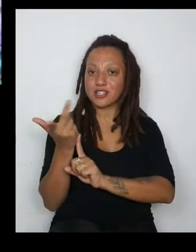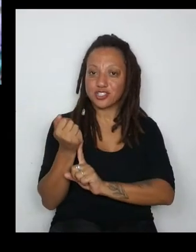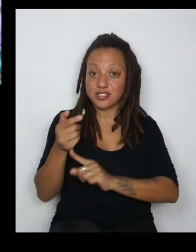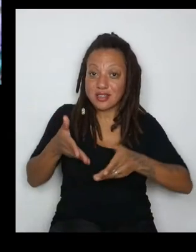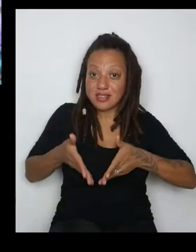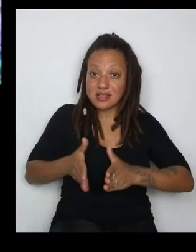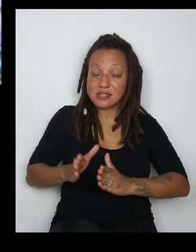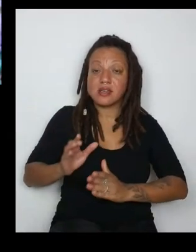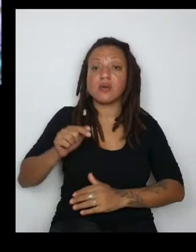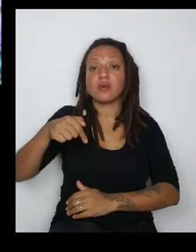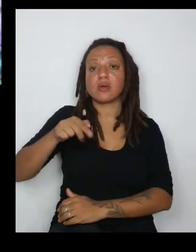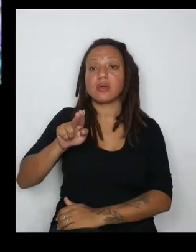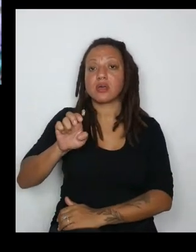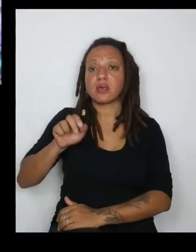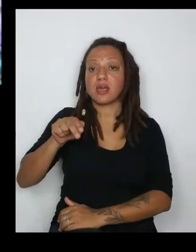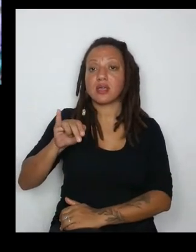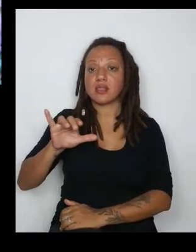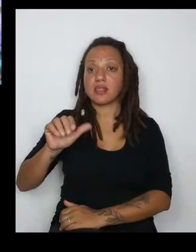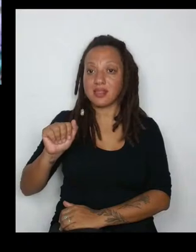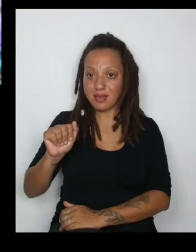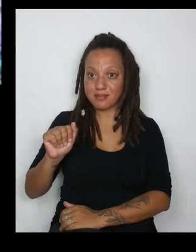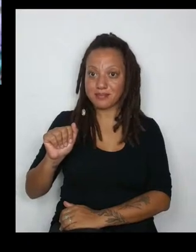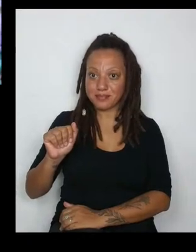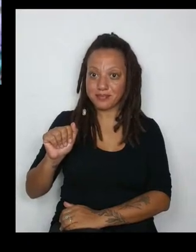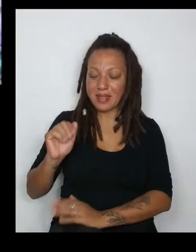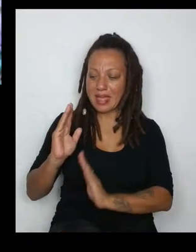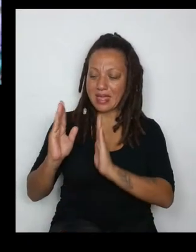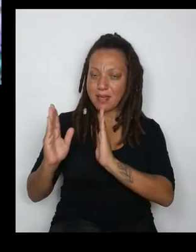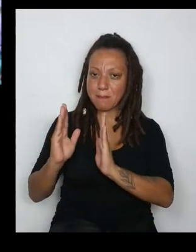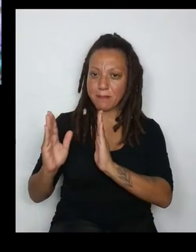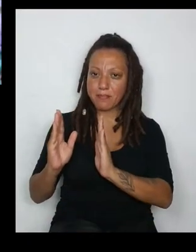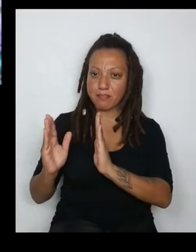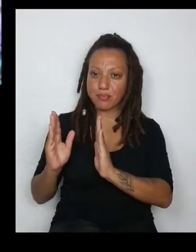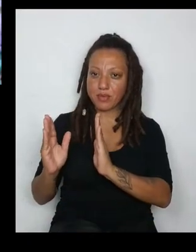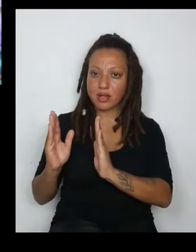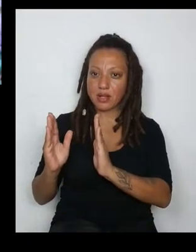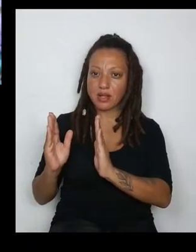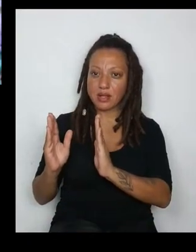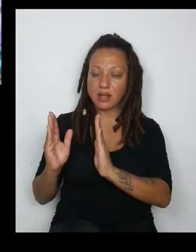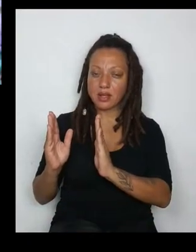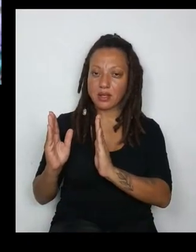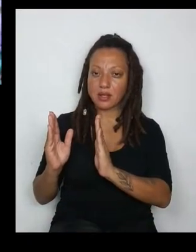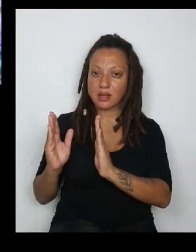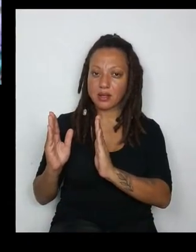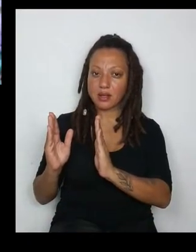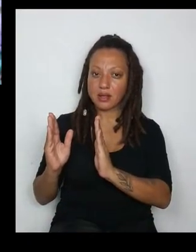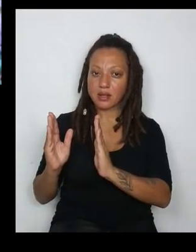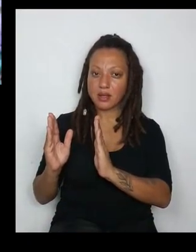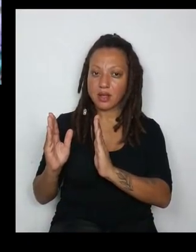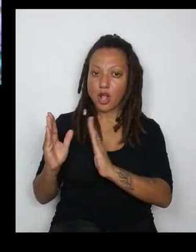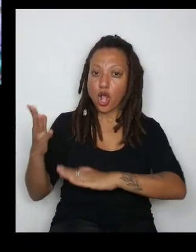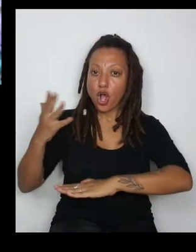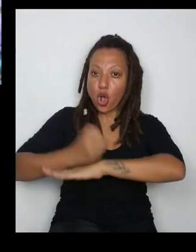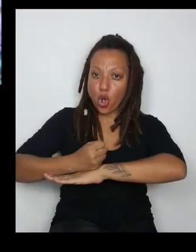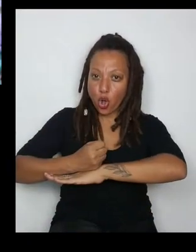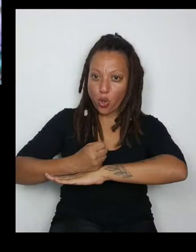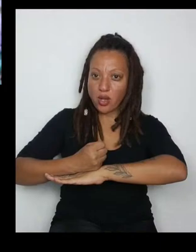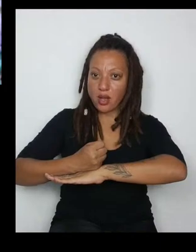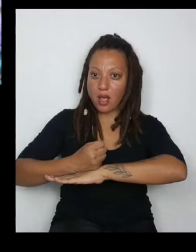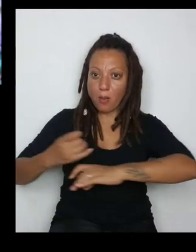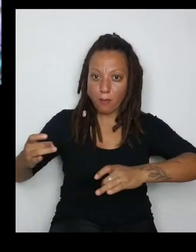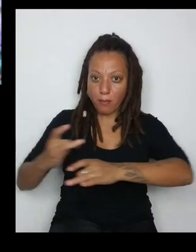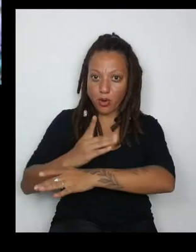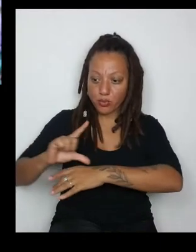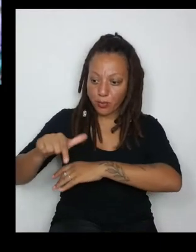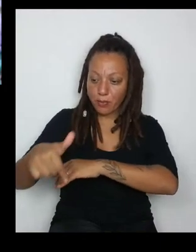kenyan artist very very interested in a kind of decolonial and a postcolonial um uh critical vocabulary to